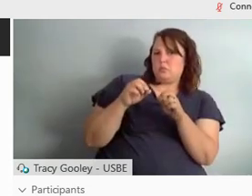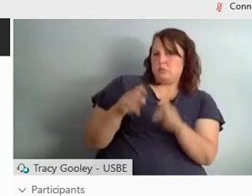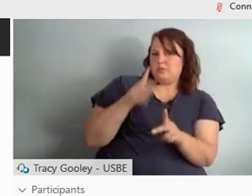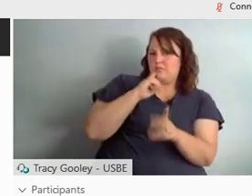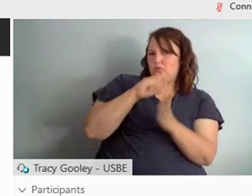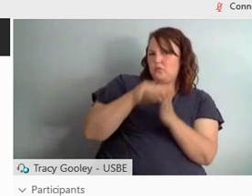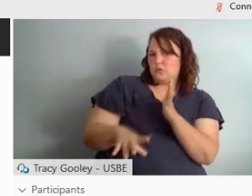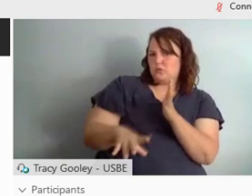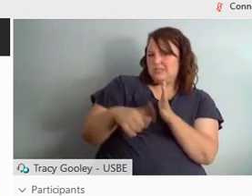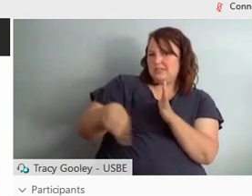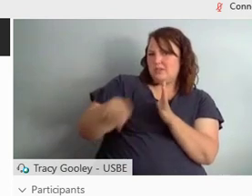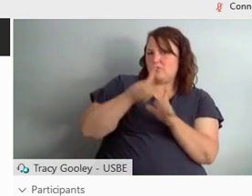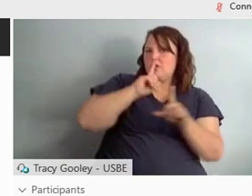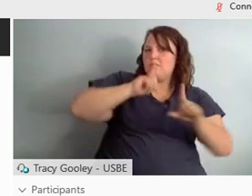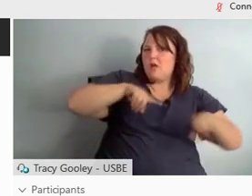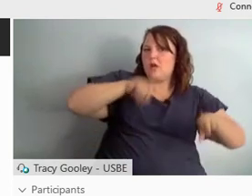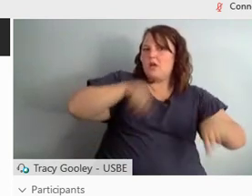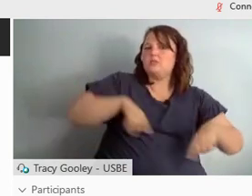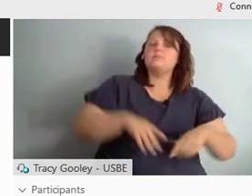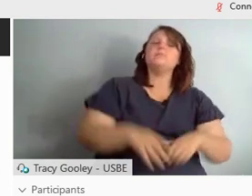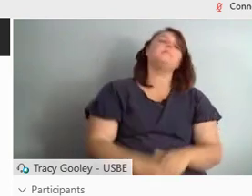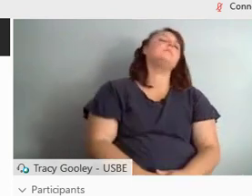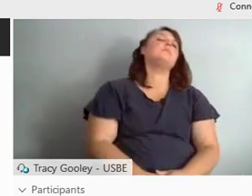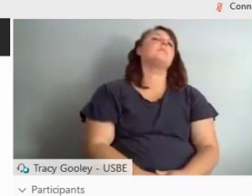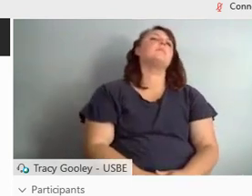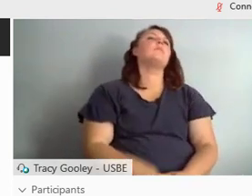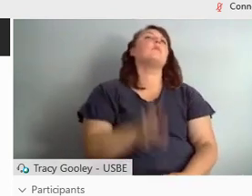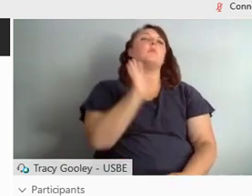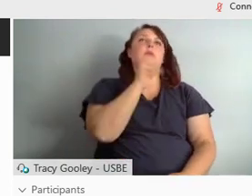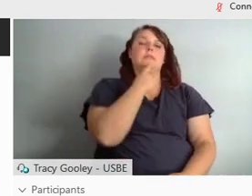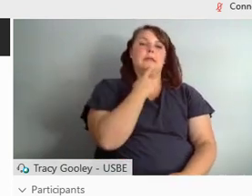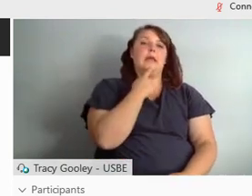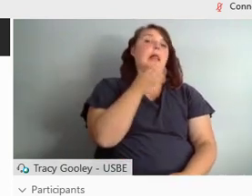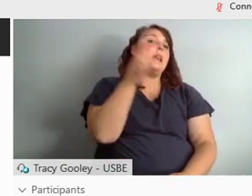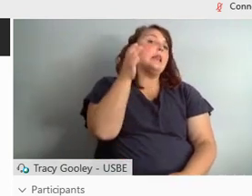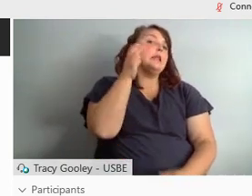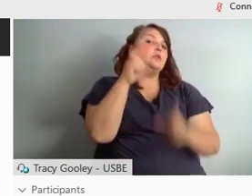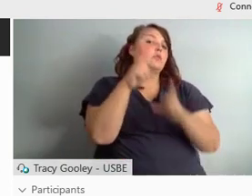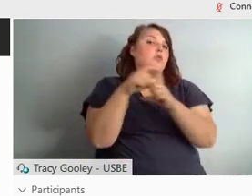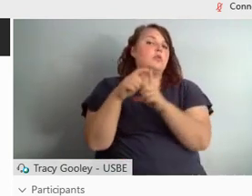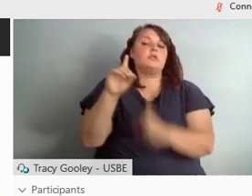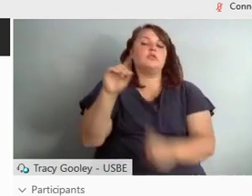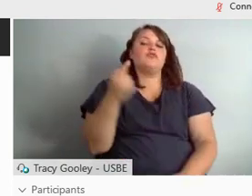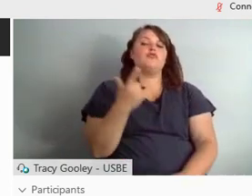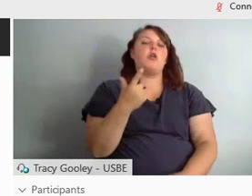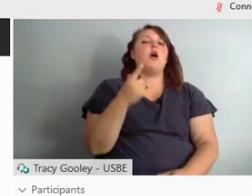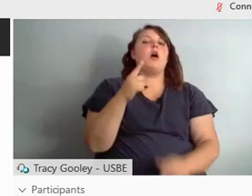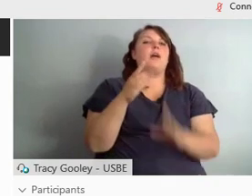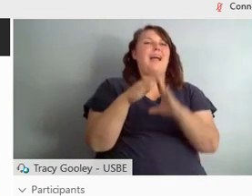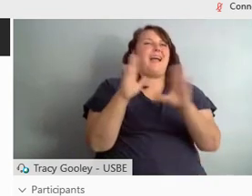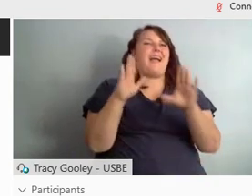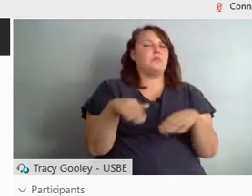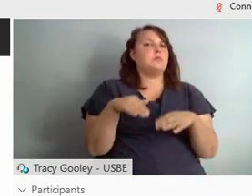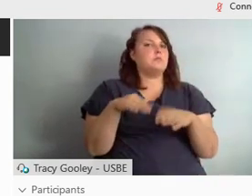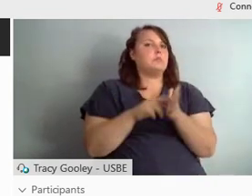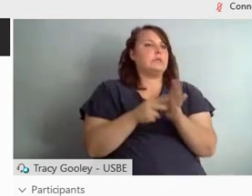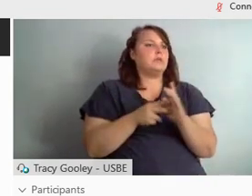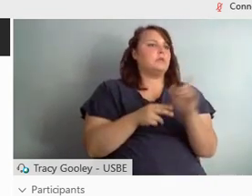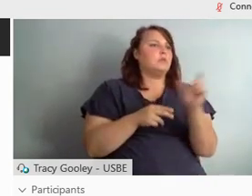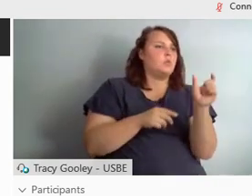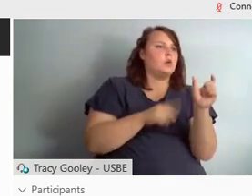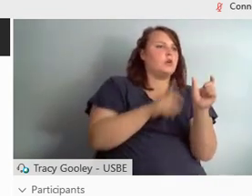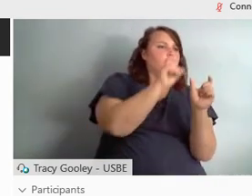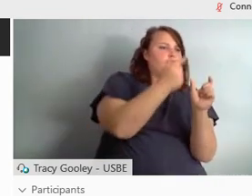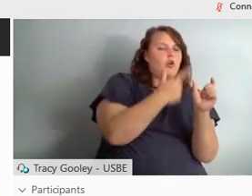respond. So you'll say, listen to the word doghouse. Doghouse is made up of 2 words.